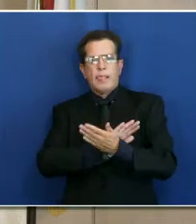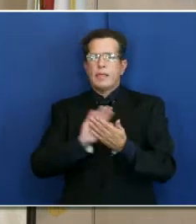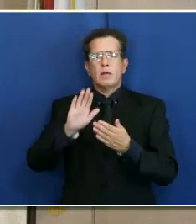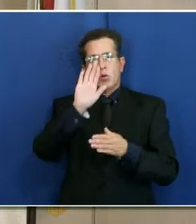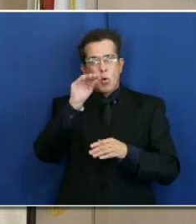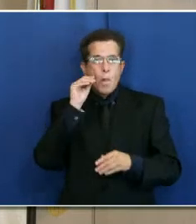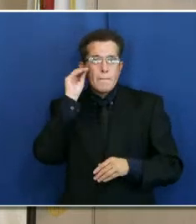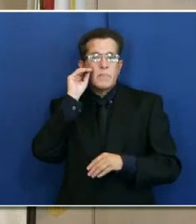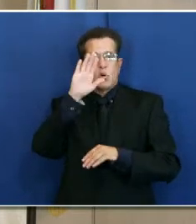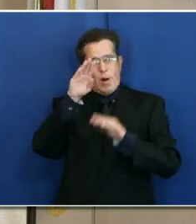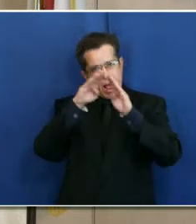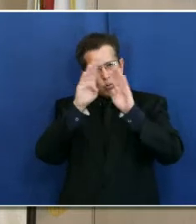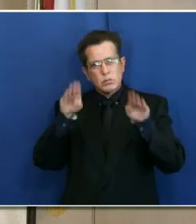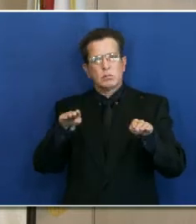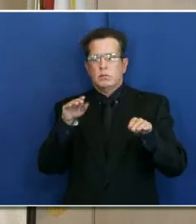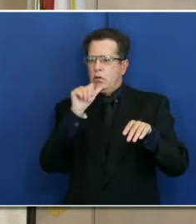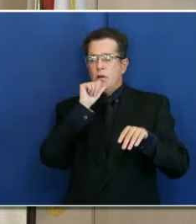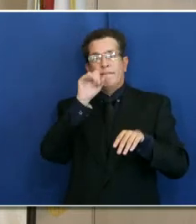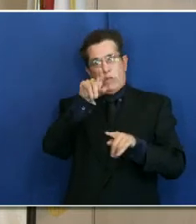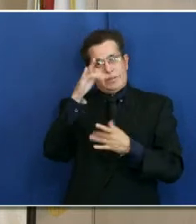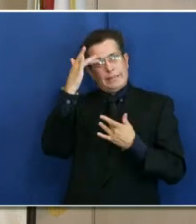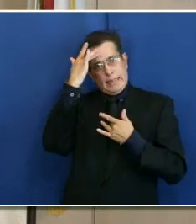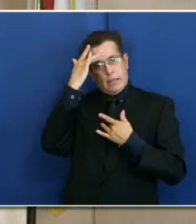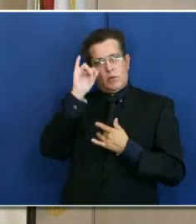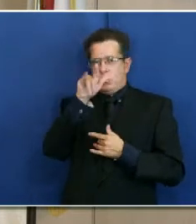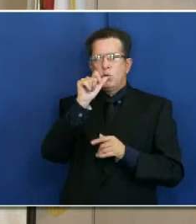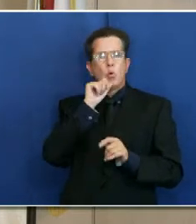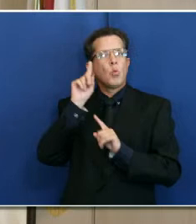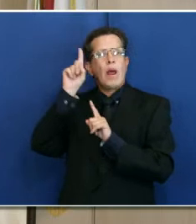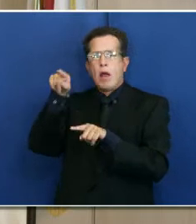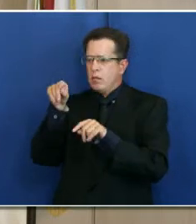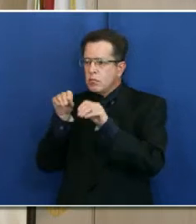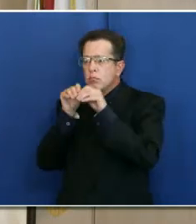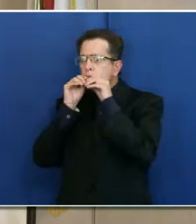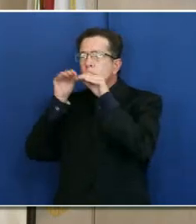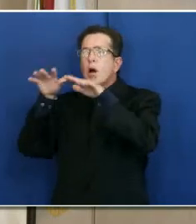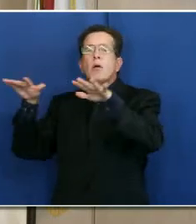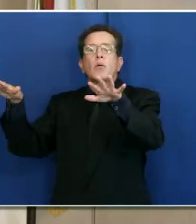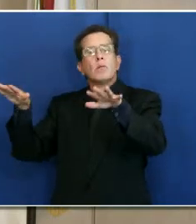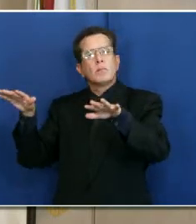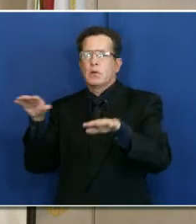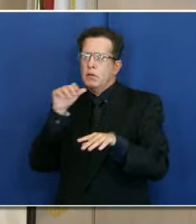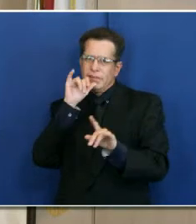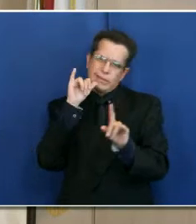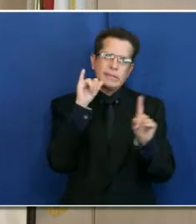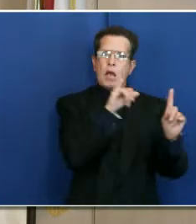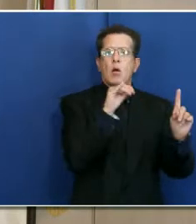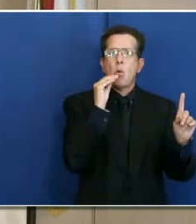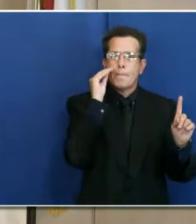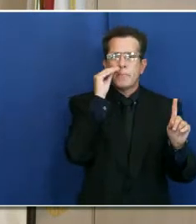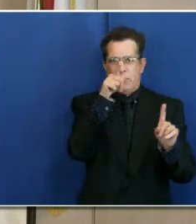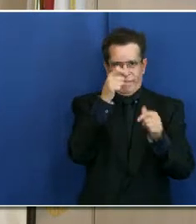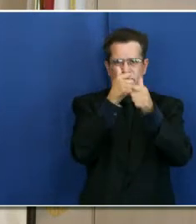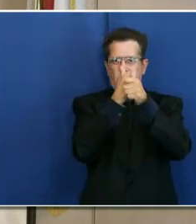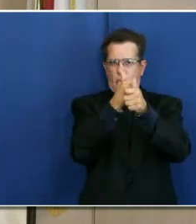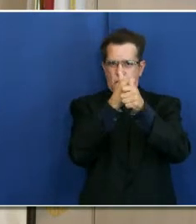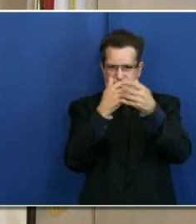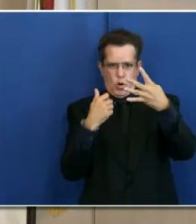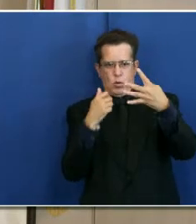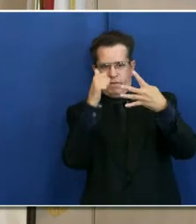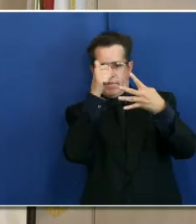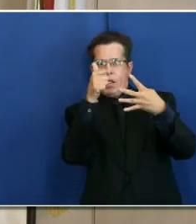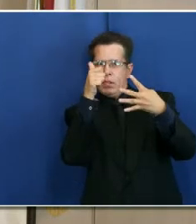public if you are sick, and not attending or going to large gatherings. Those are the things that we